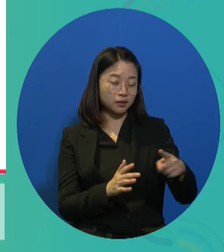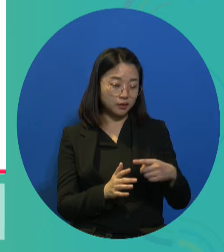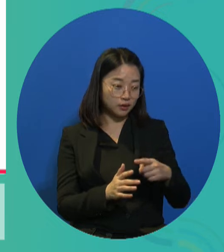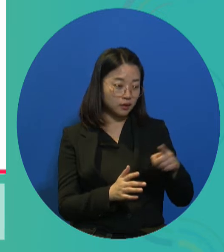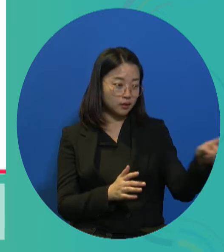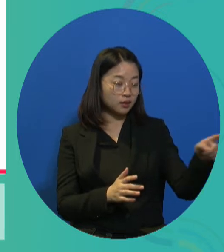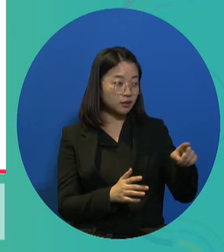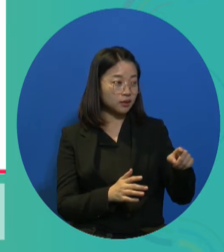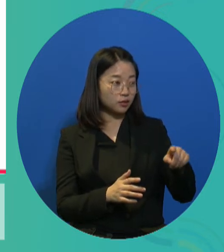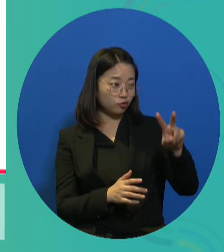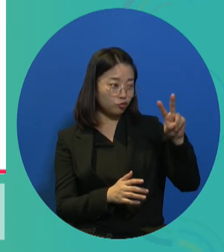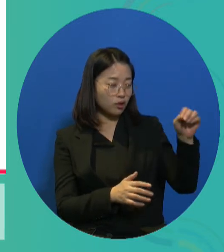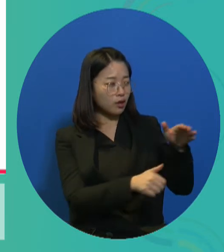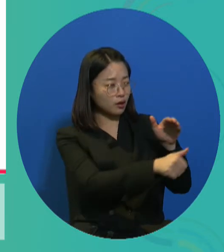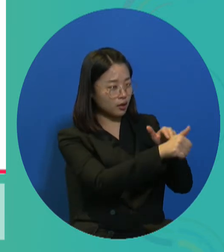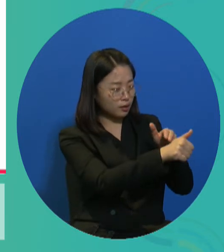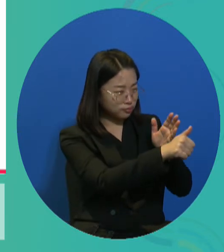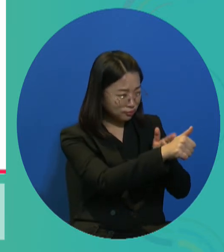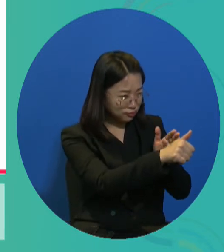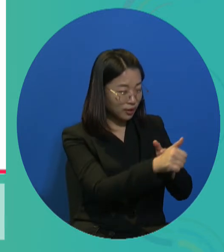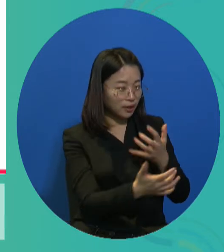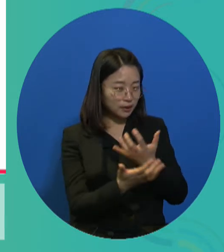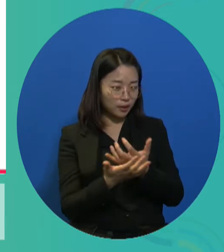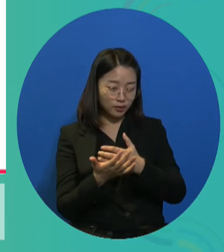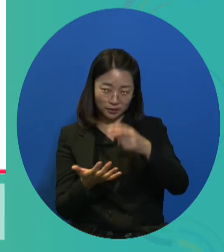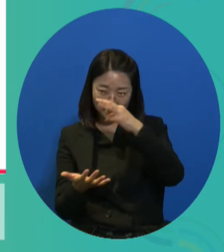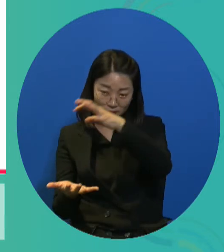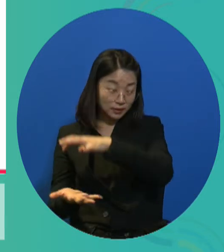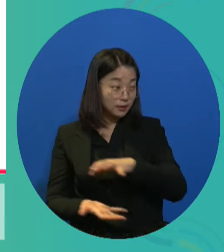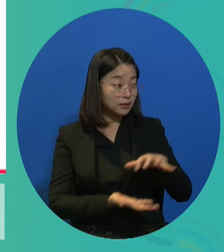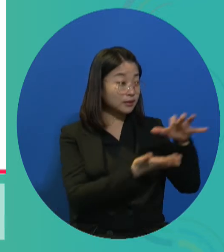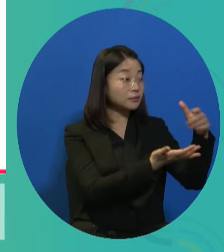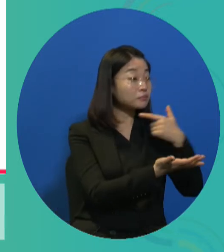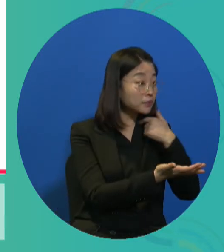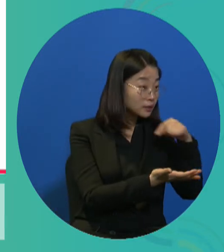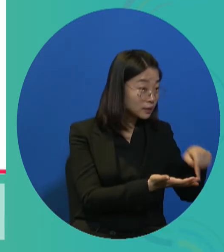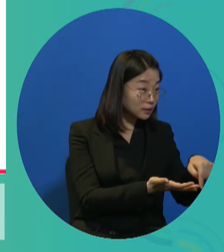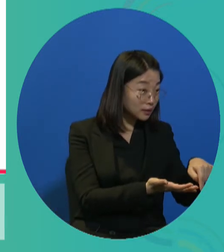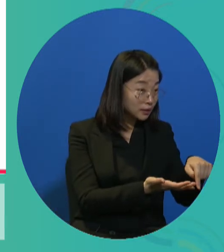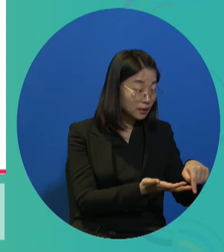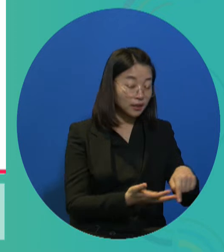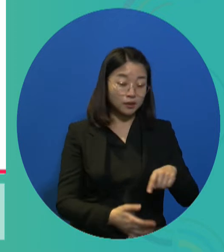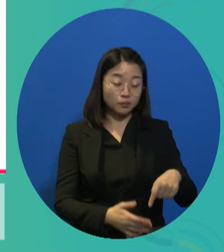worked with and convinced the CRPD committee so that they would